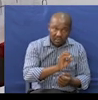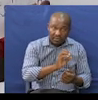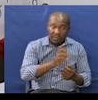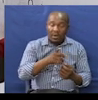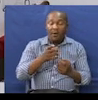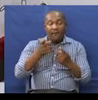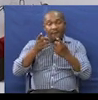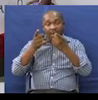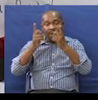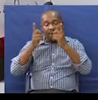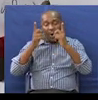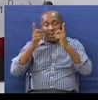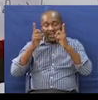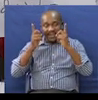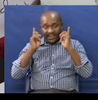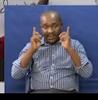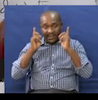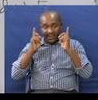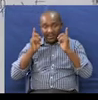and water bodies